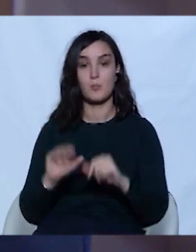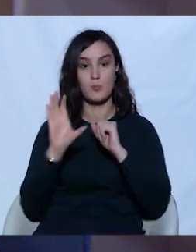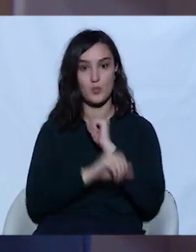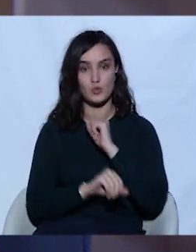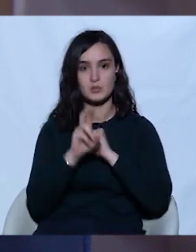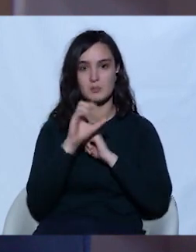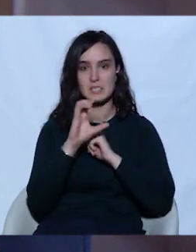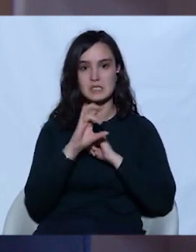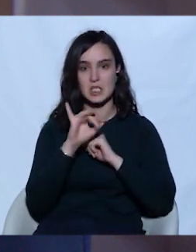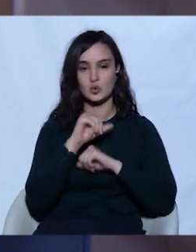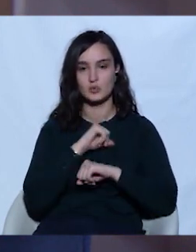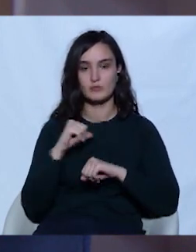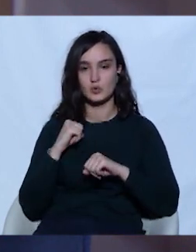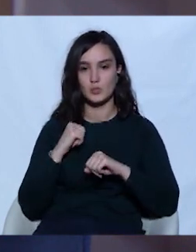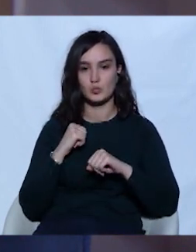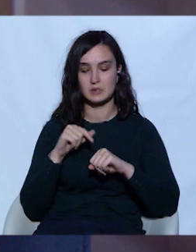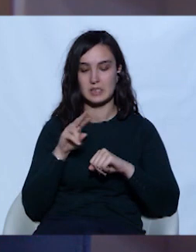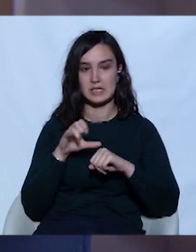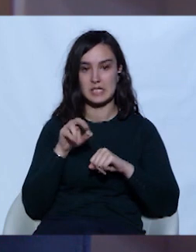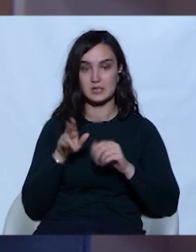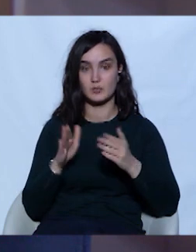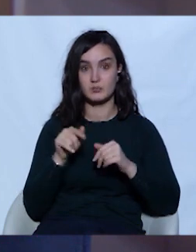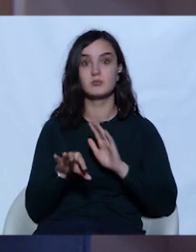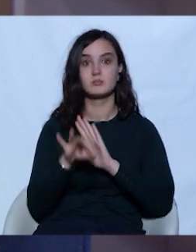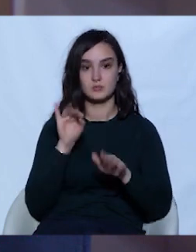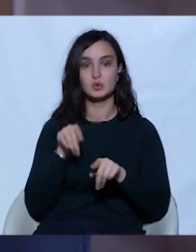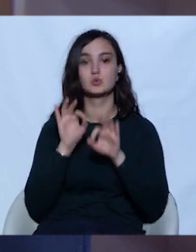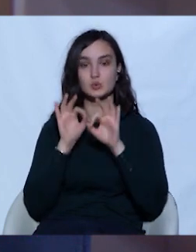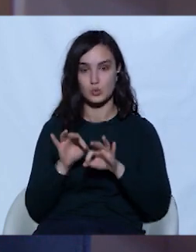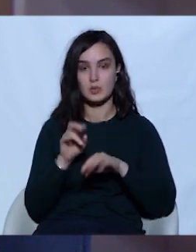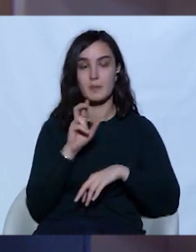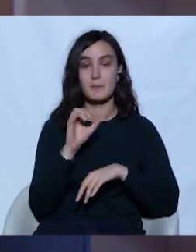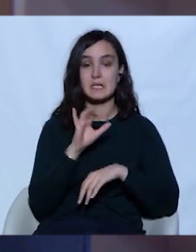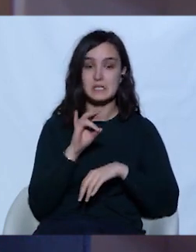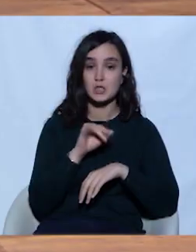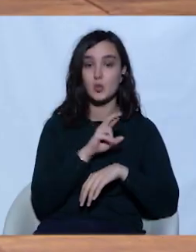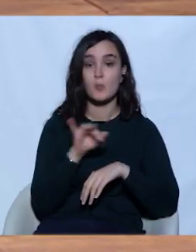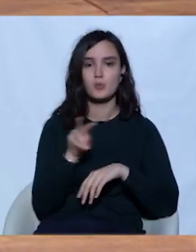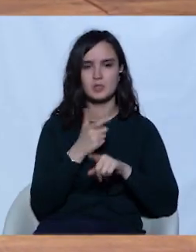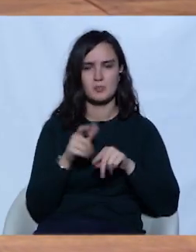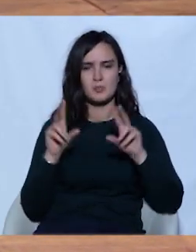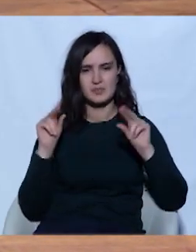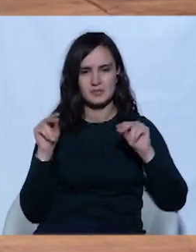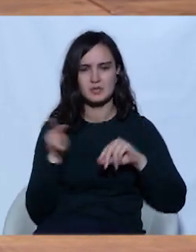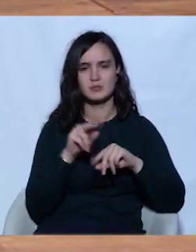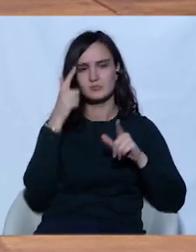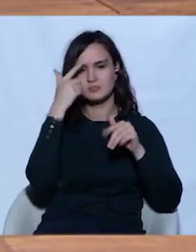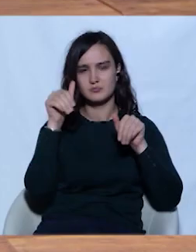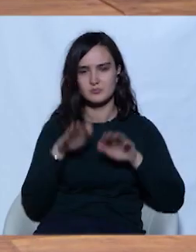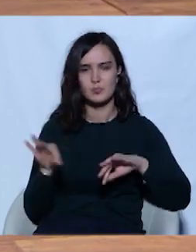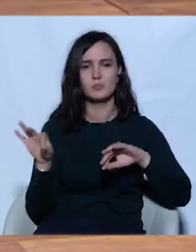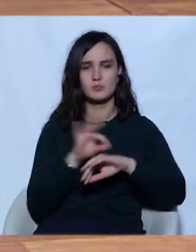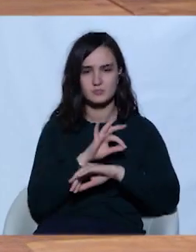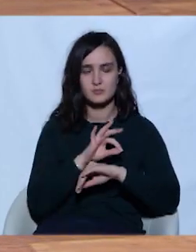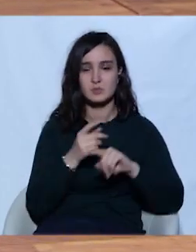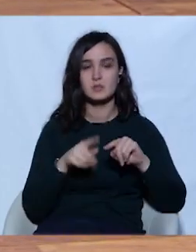Mr. Knightley, who has helped her become a more insightful, considerate, and mature woman. Now, we mentioned a